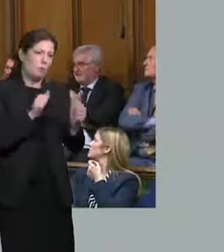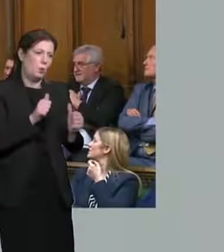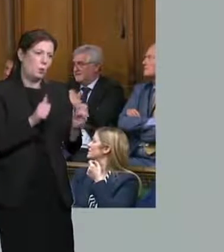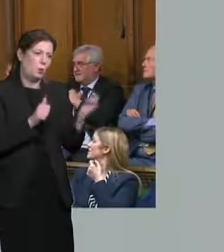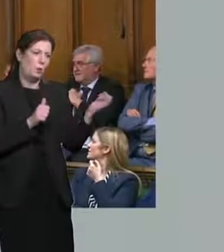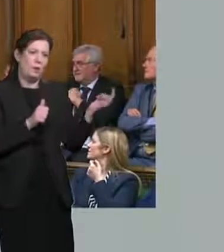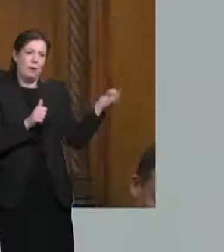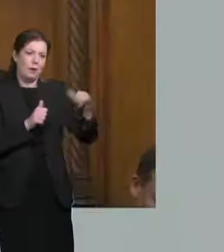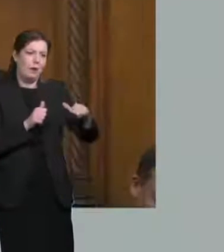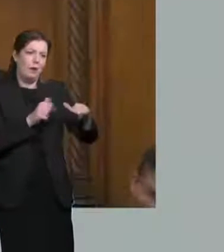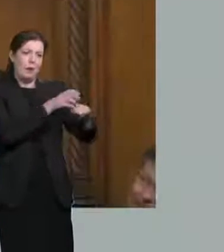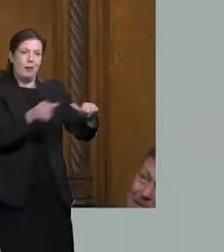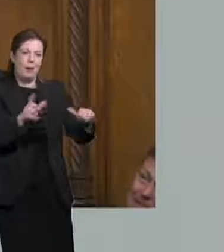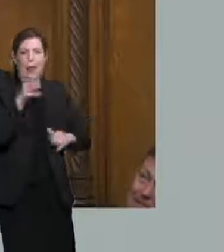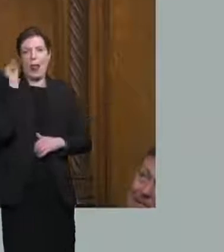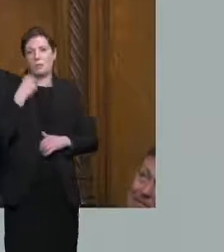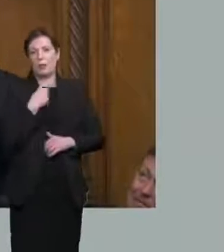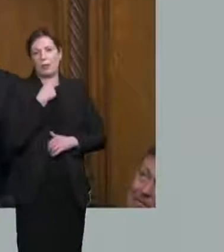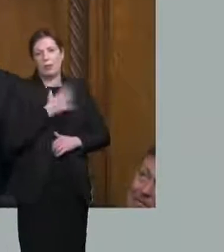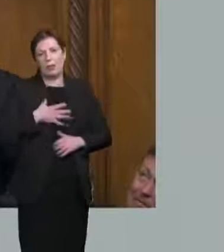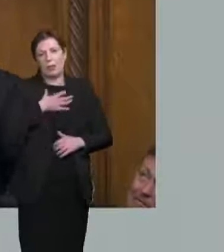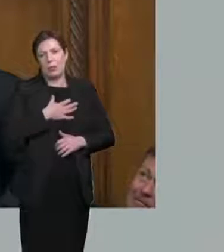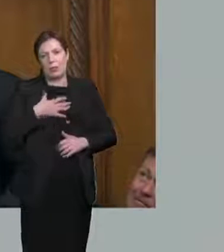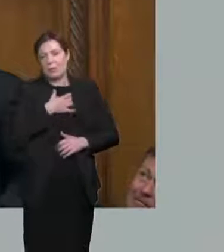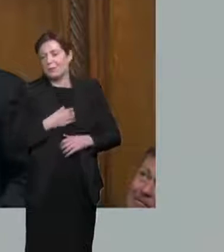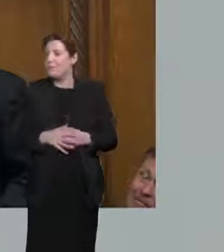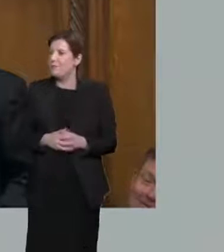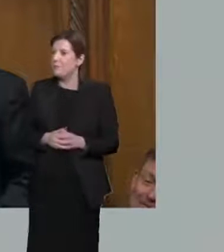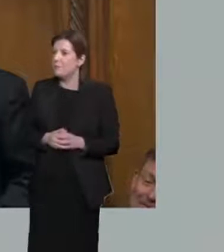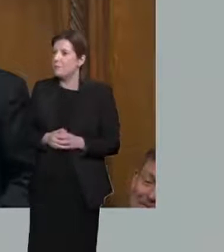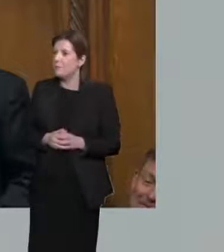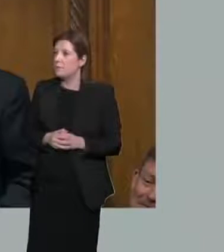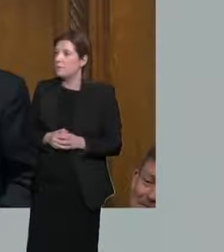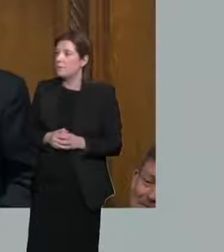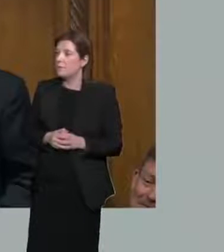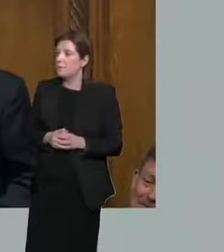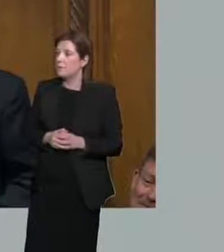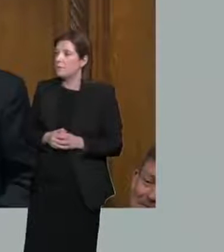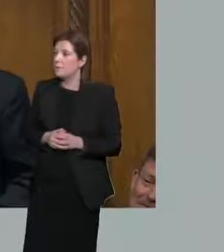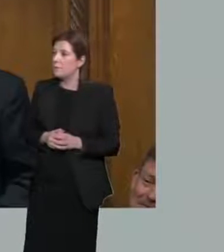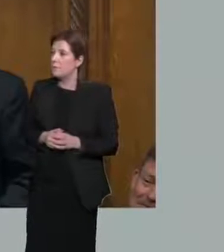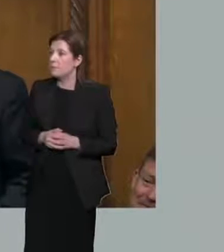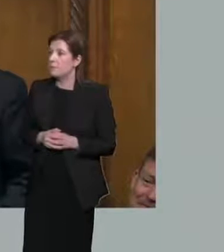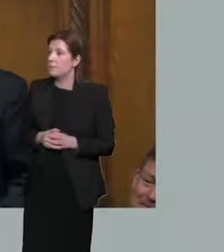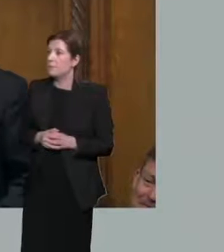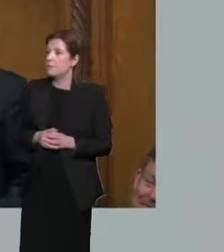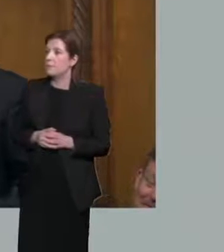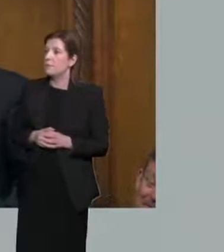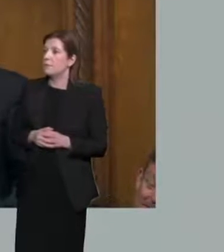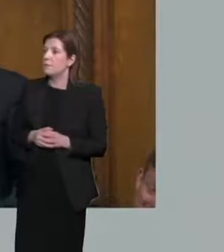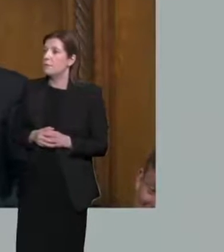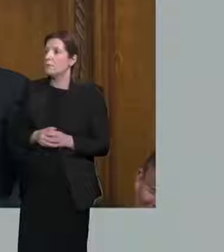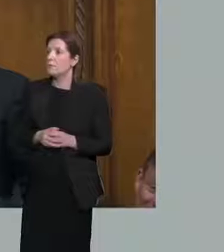fantasy castle, perhaps Snow White 2. Certainly girls, girls, girls were promised at a